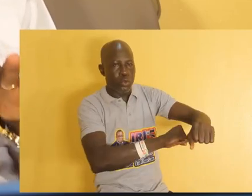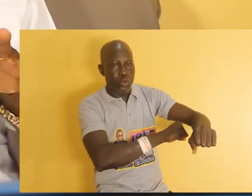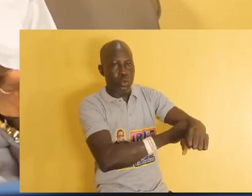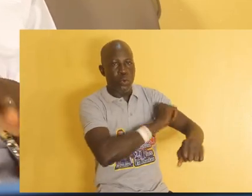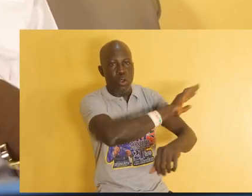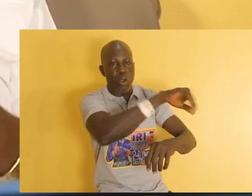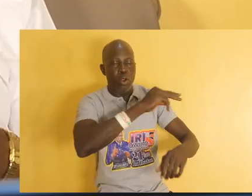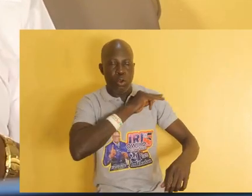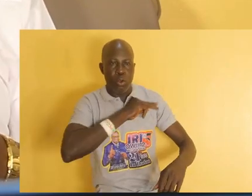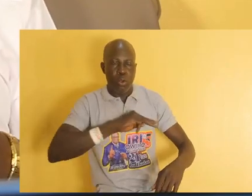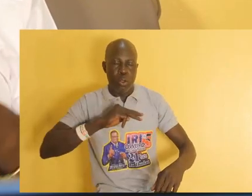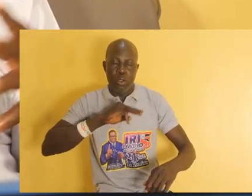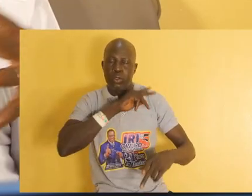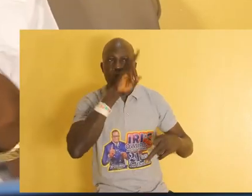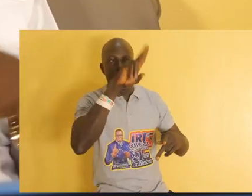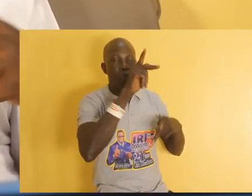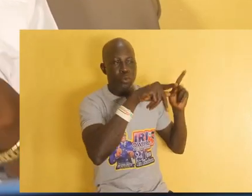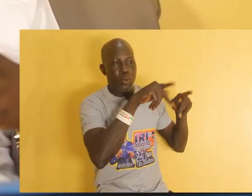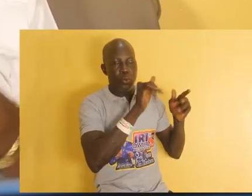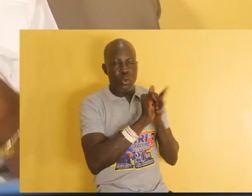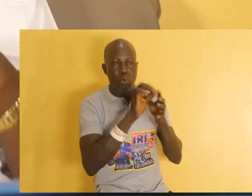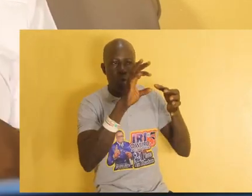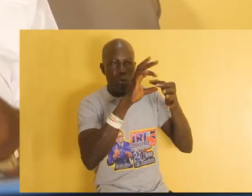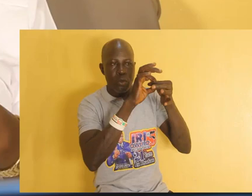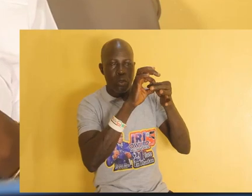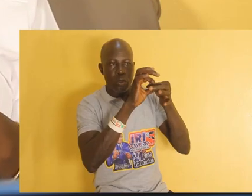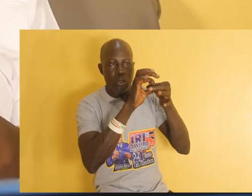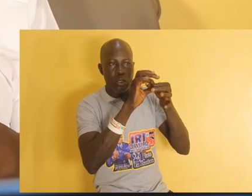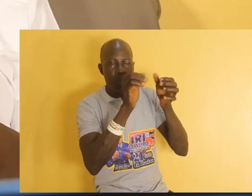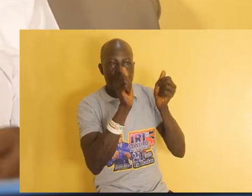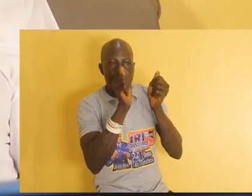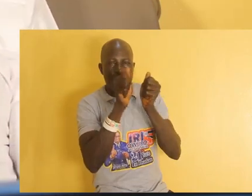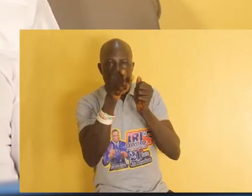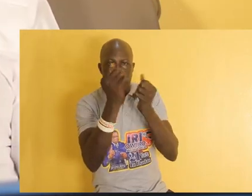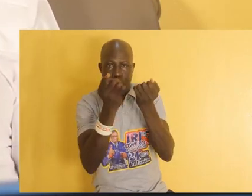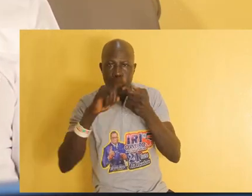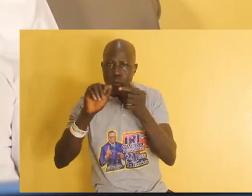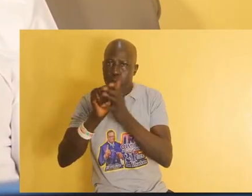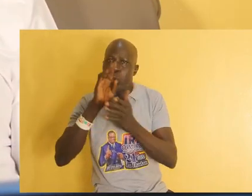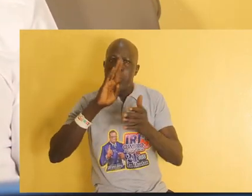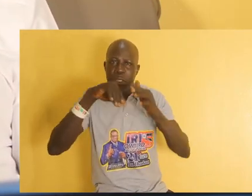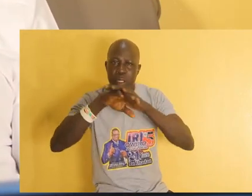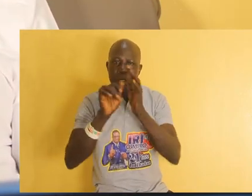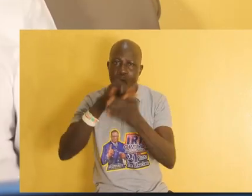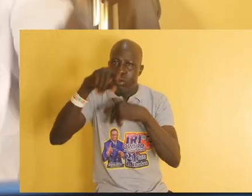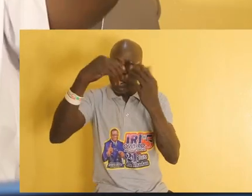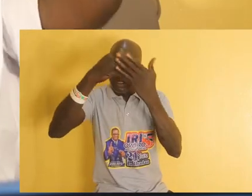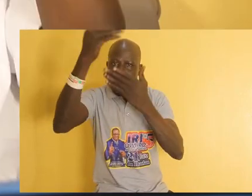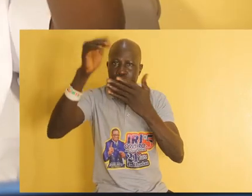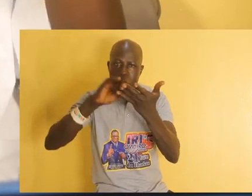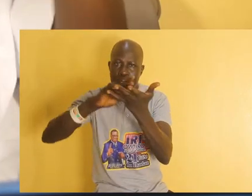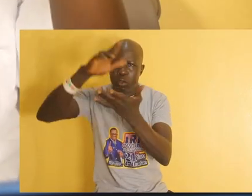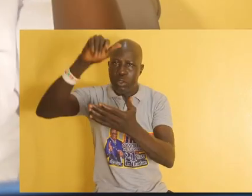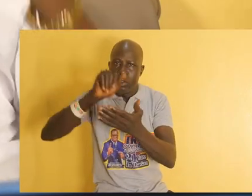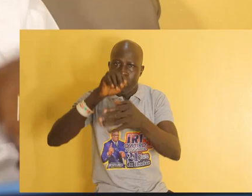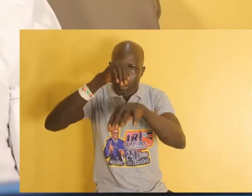awon iran se meje. You want to support these two people? Ofe connect. You want to connect? You want to affect baby you going? You want to get your girl? Ofe